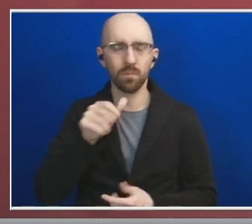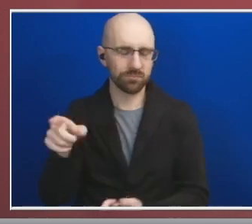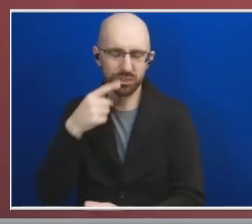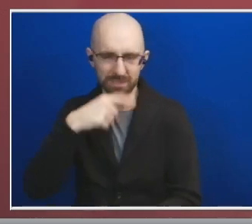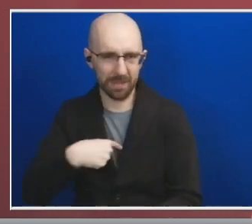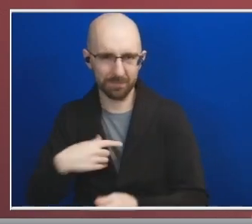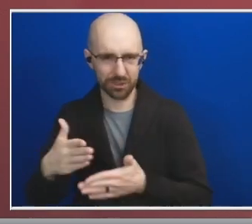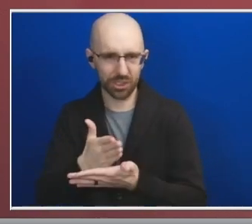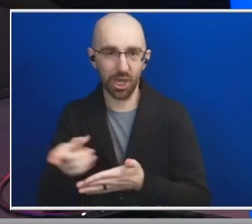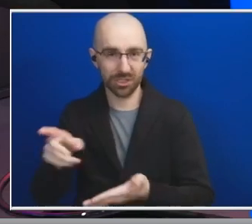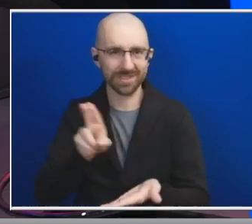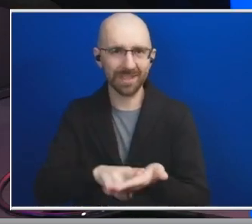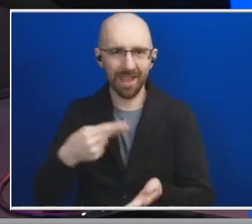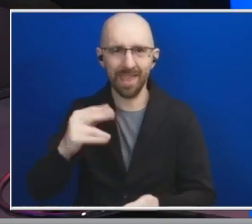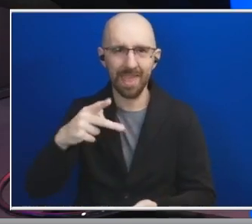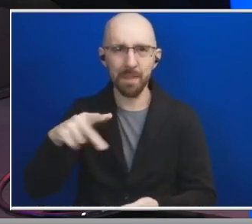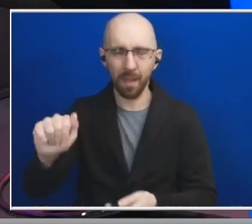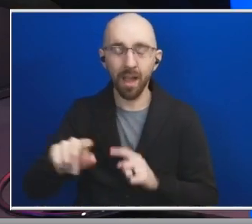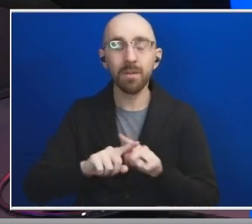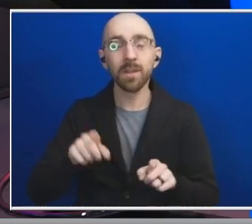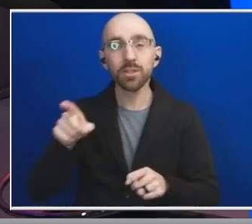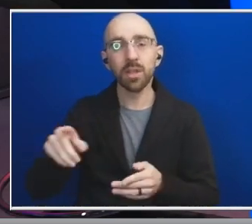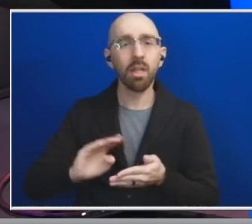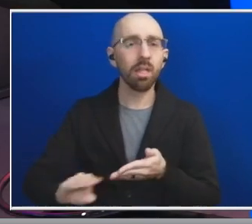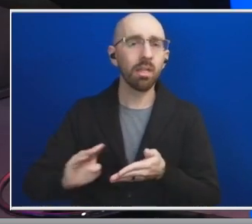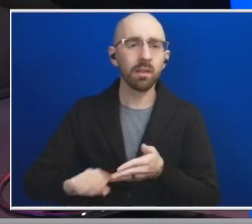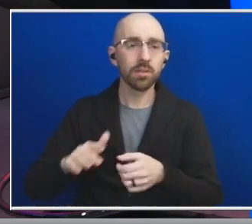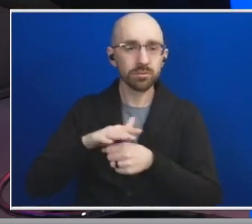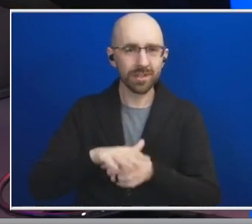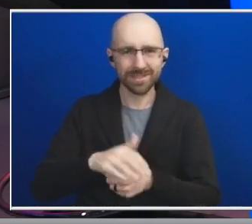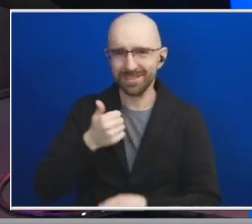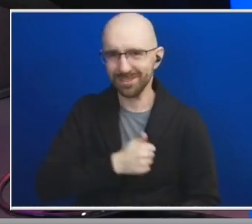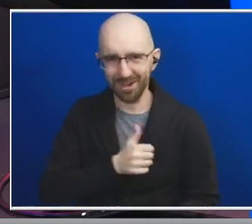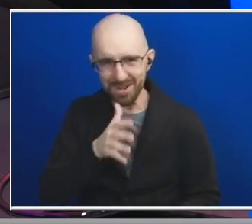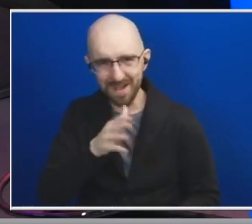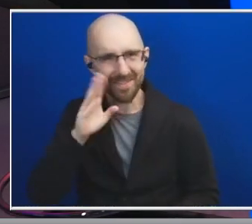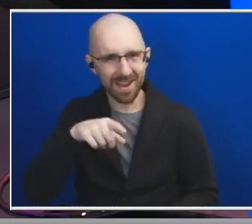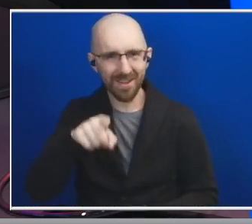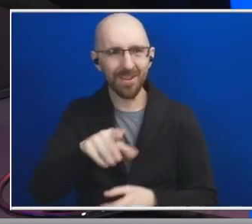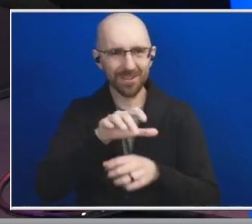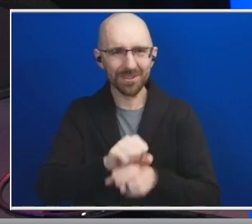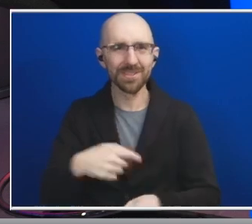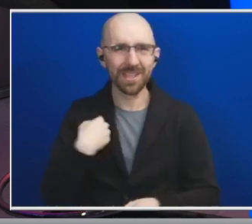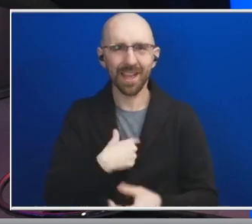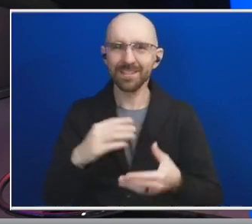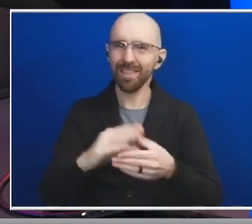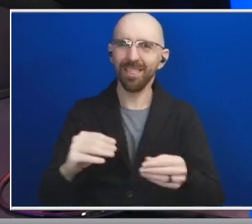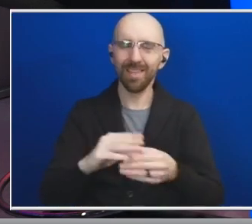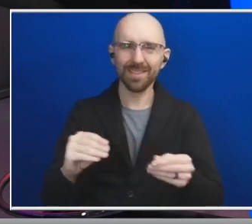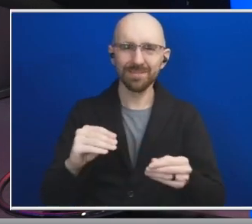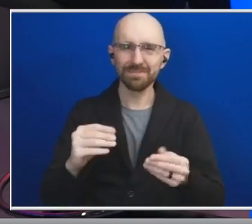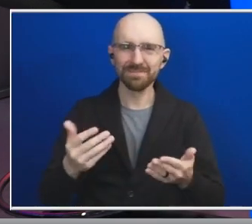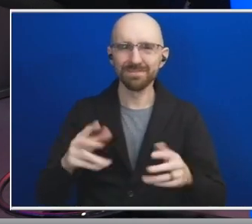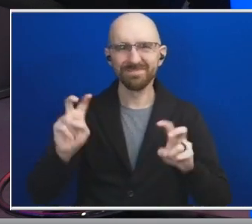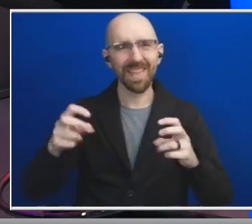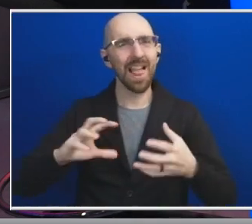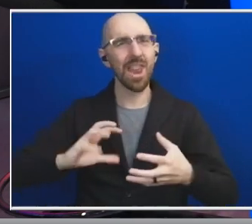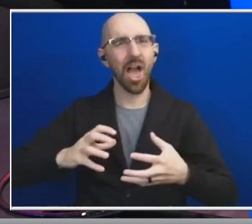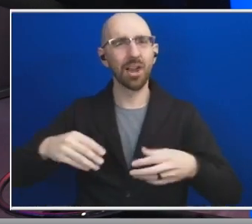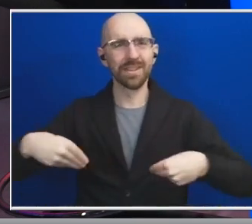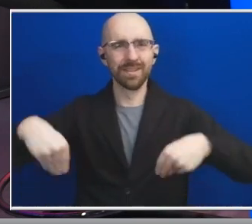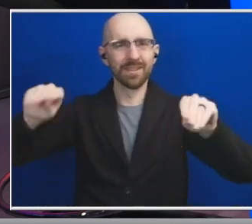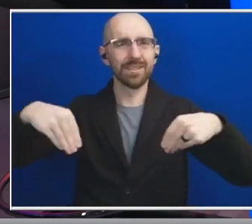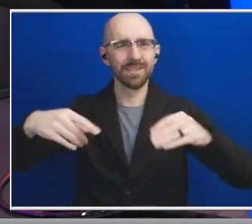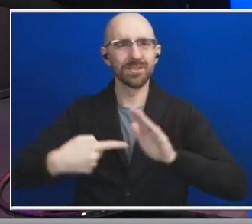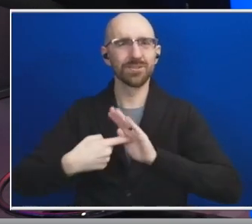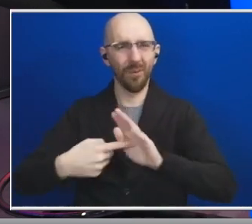but she was writing it off as stress. Sorry, Mom. I know you're used to us sharing airing the laundry in the family, but she was attributing